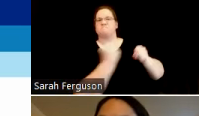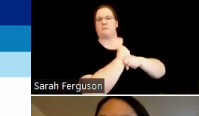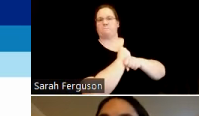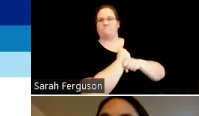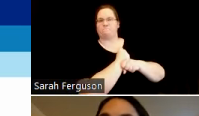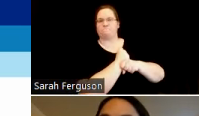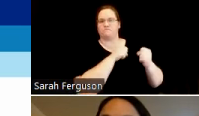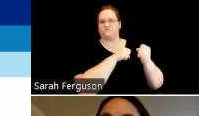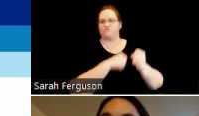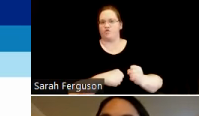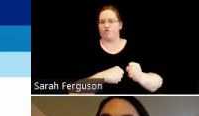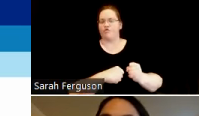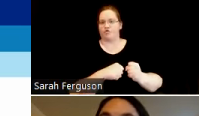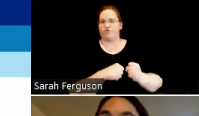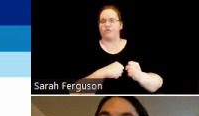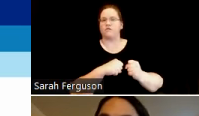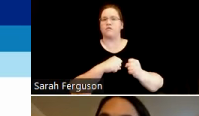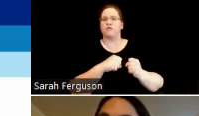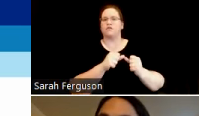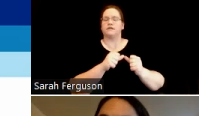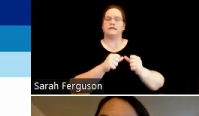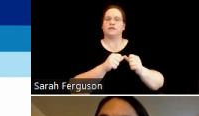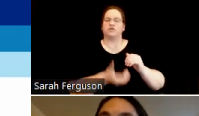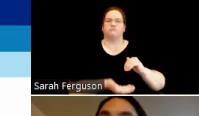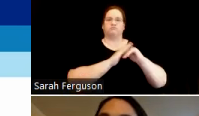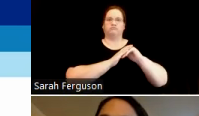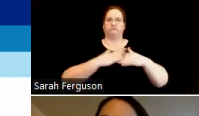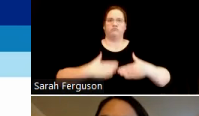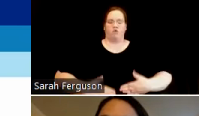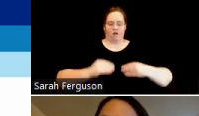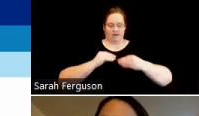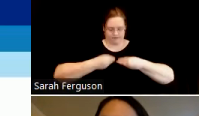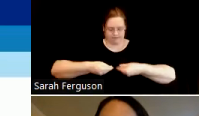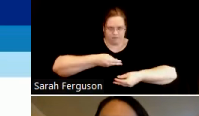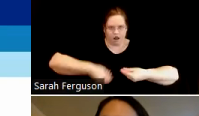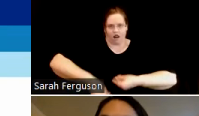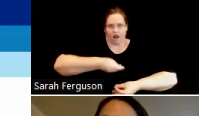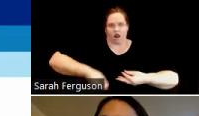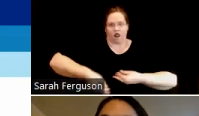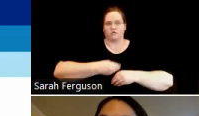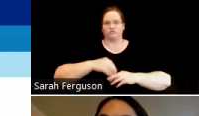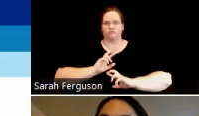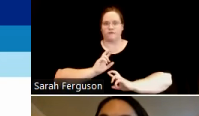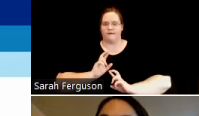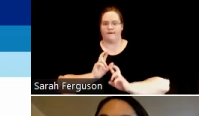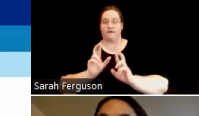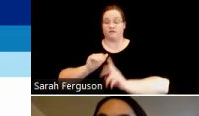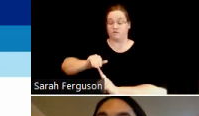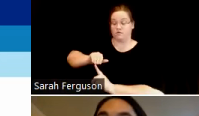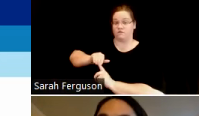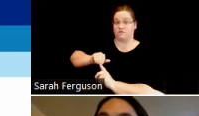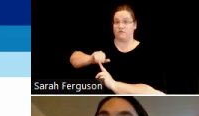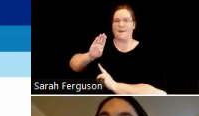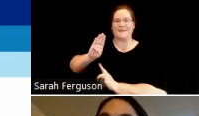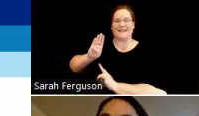immune response and continues to kind of re-up the immune system, remind those B and T cells, hey, this is going to be something you may see